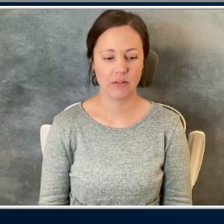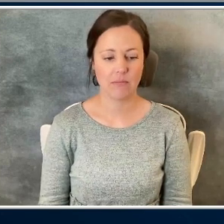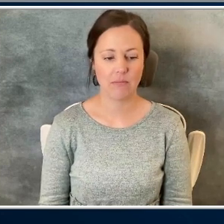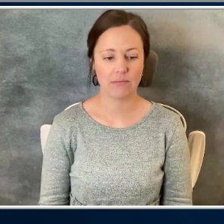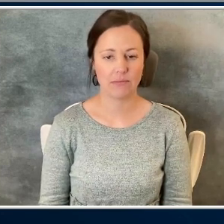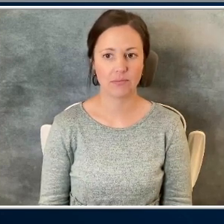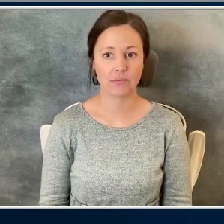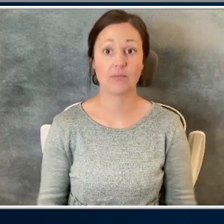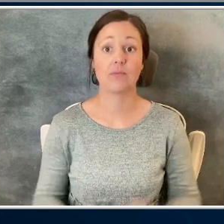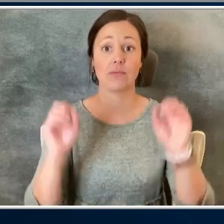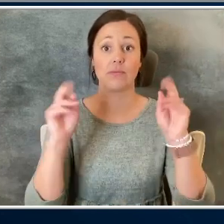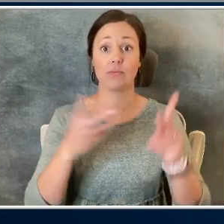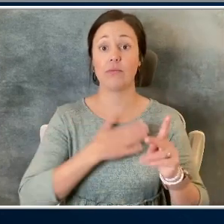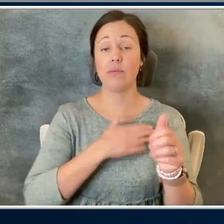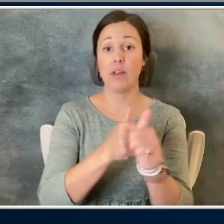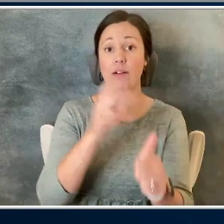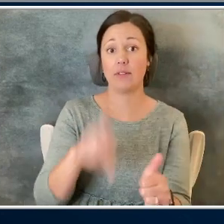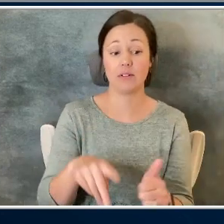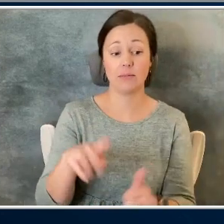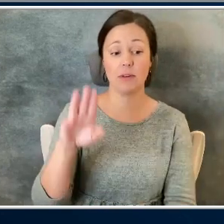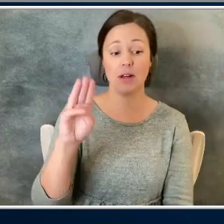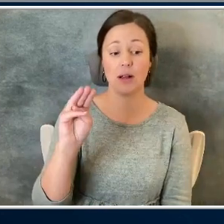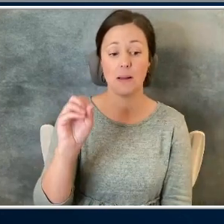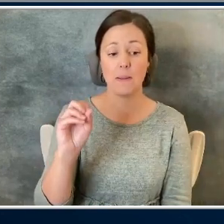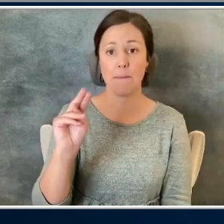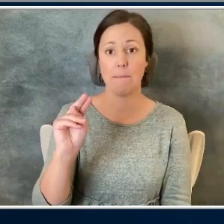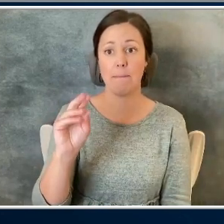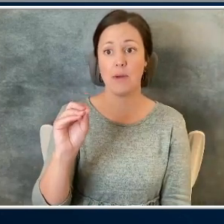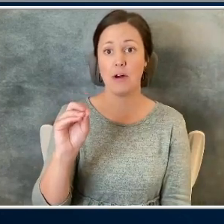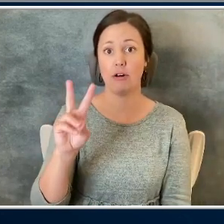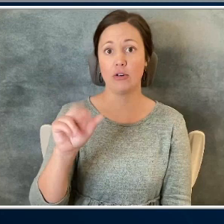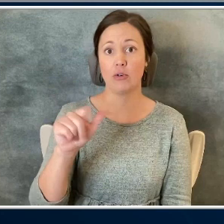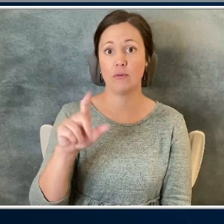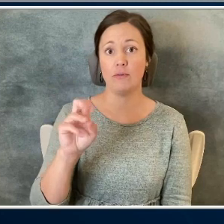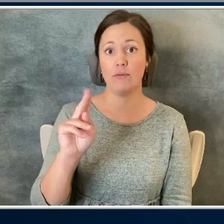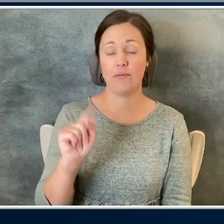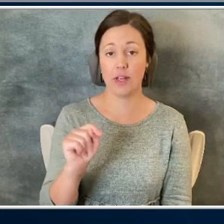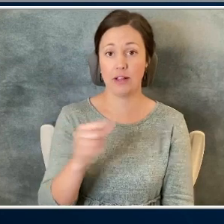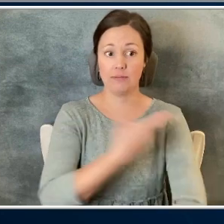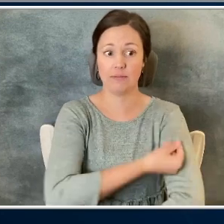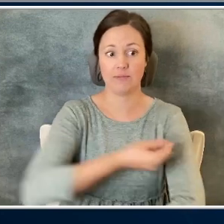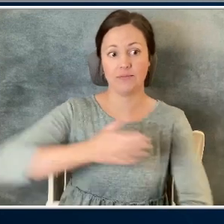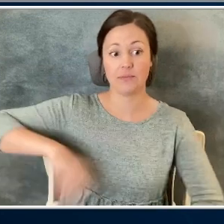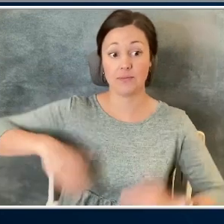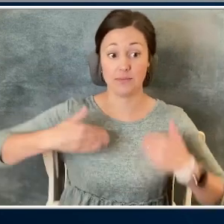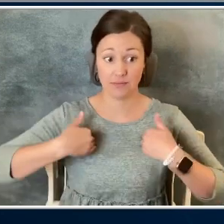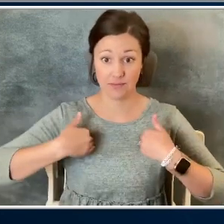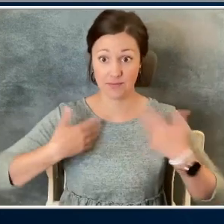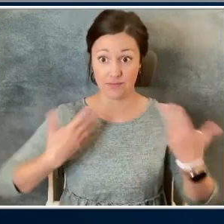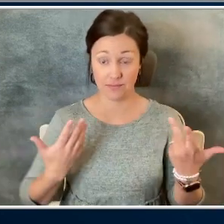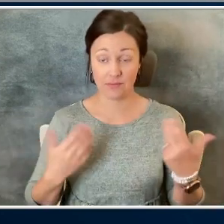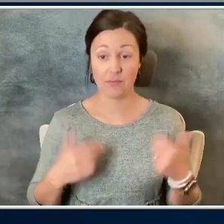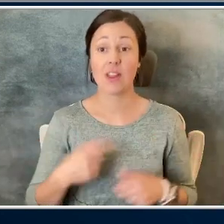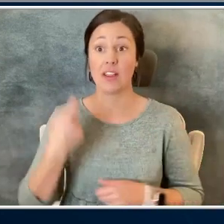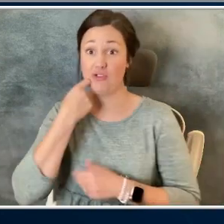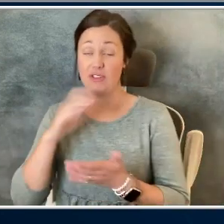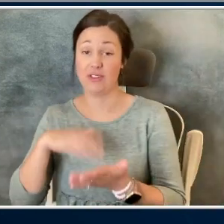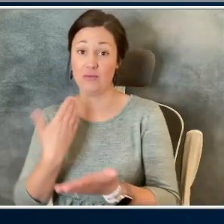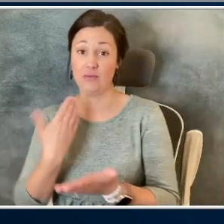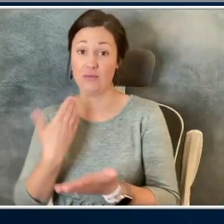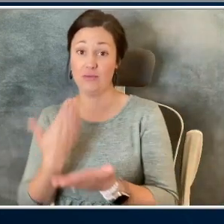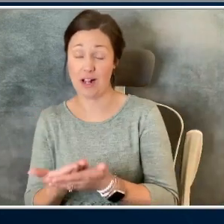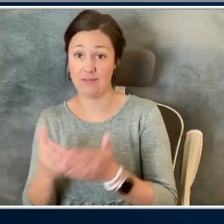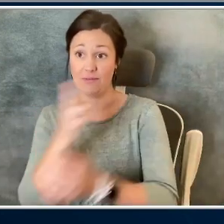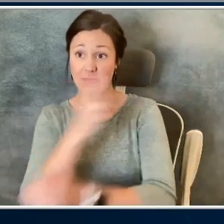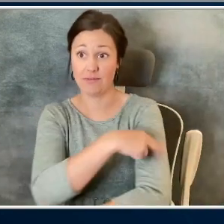follow-up COVID monovalent vaccination yet because they weren't available to the health system. We just got them in. I understand next week there may be